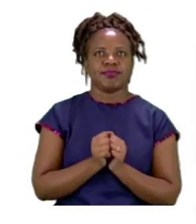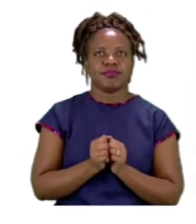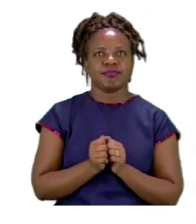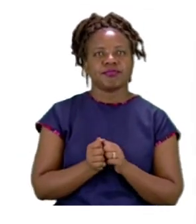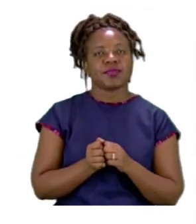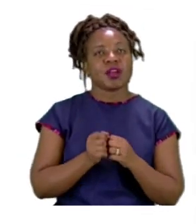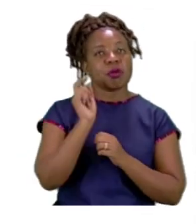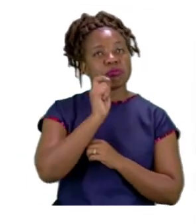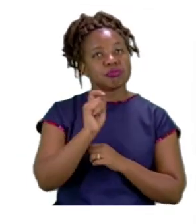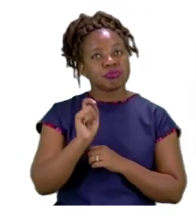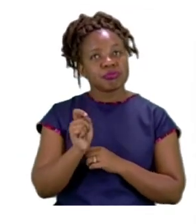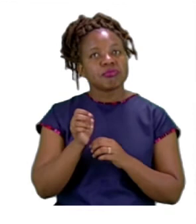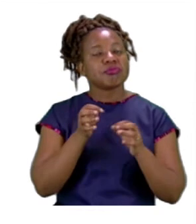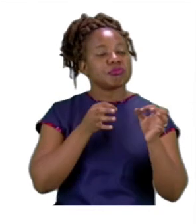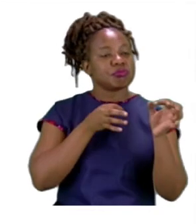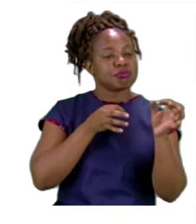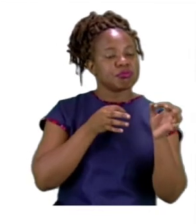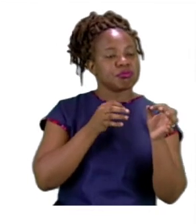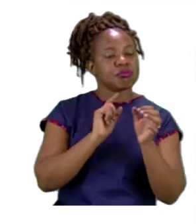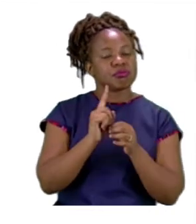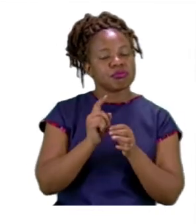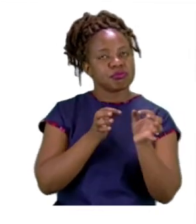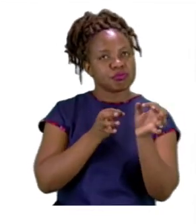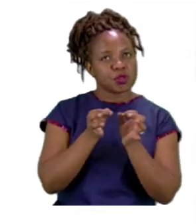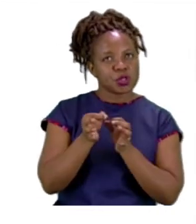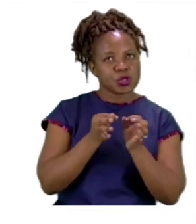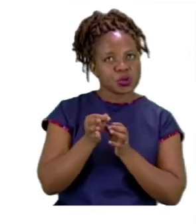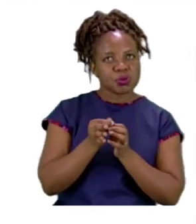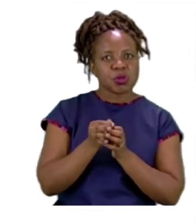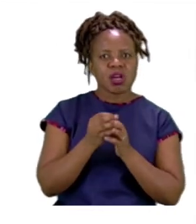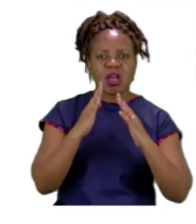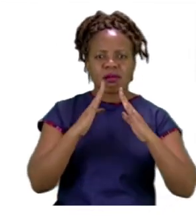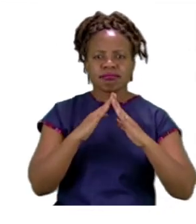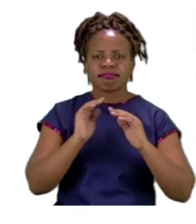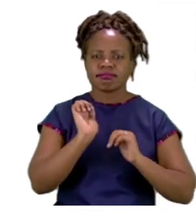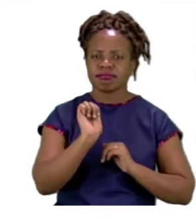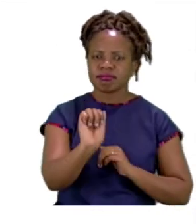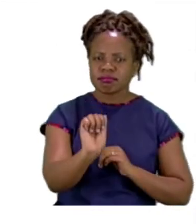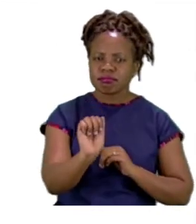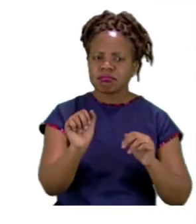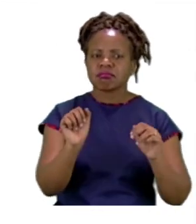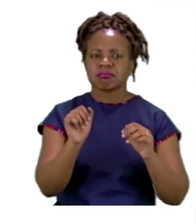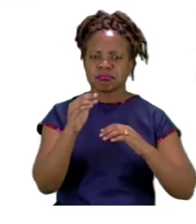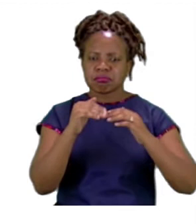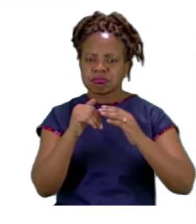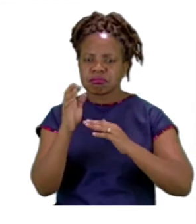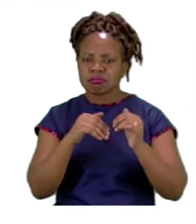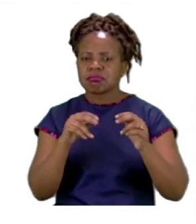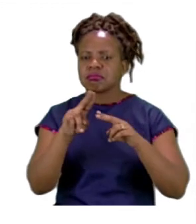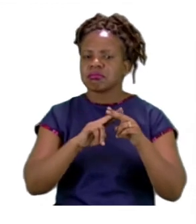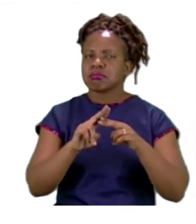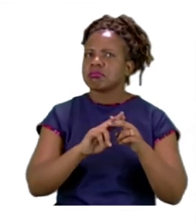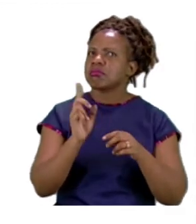is used in the house and the functions of the different rooms. Now I'm going to be helping